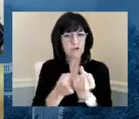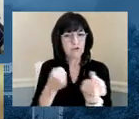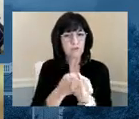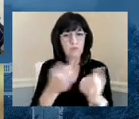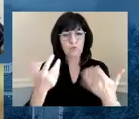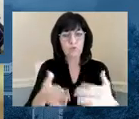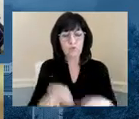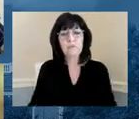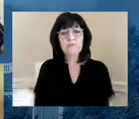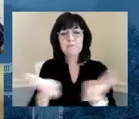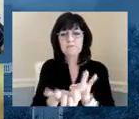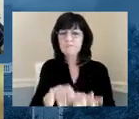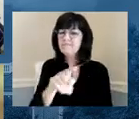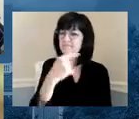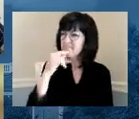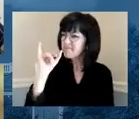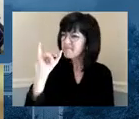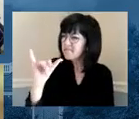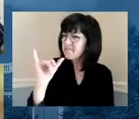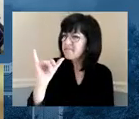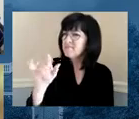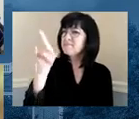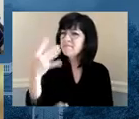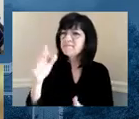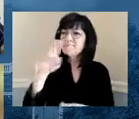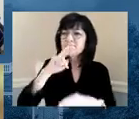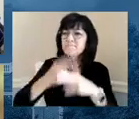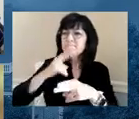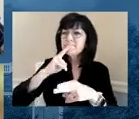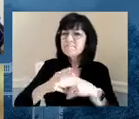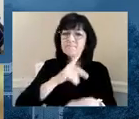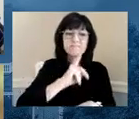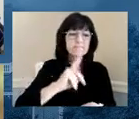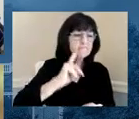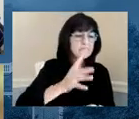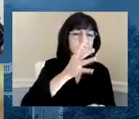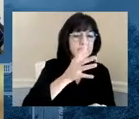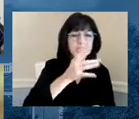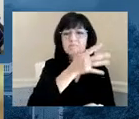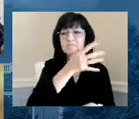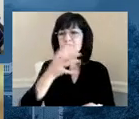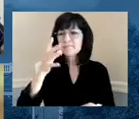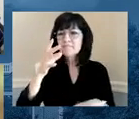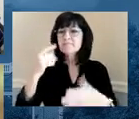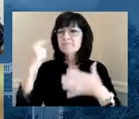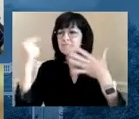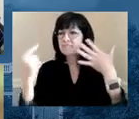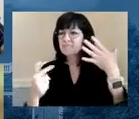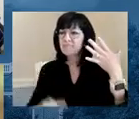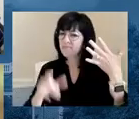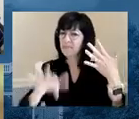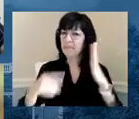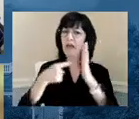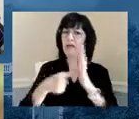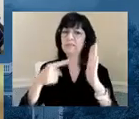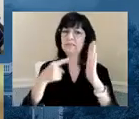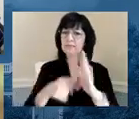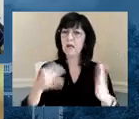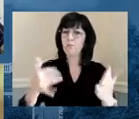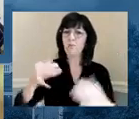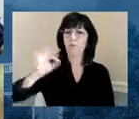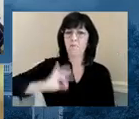a number of benefits that we've gotten from telehealth, one of which that I hear a lot about is